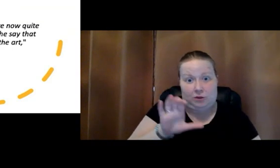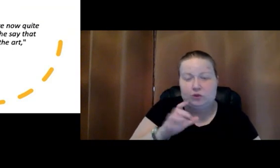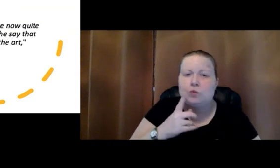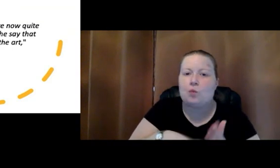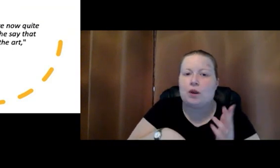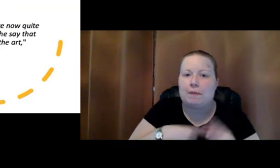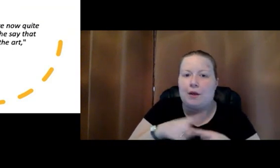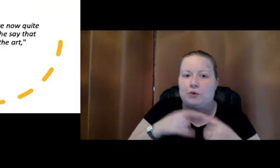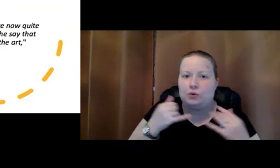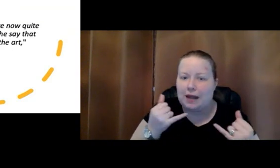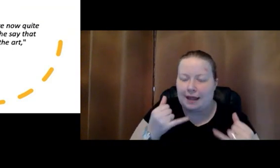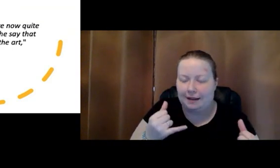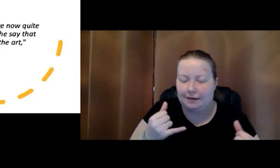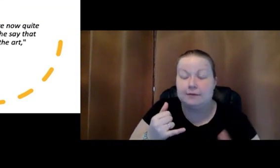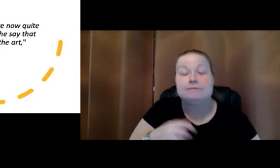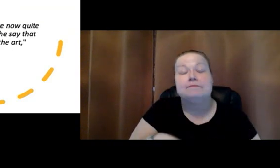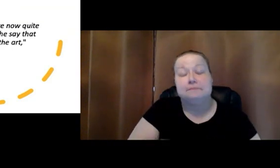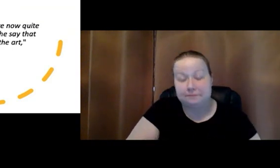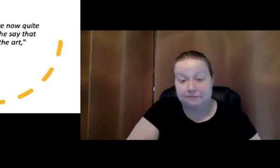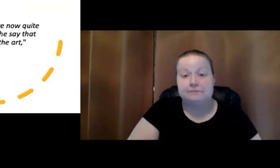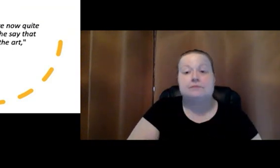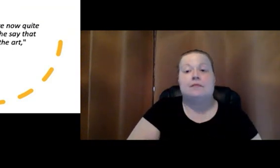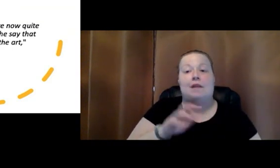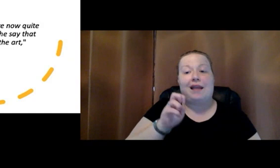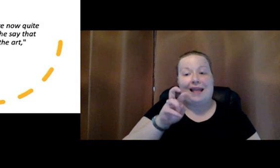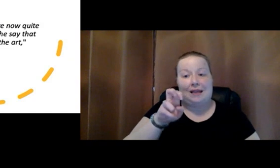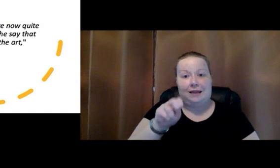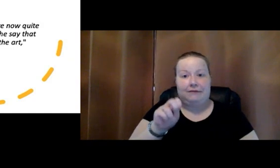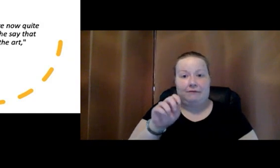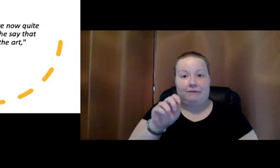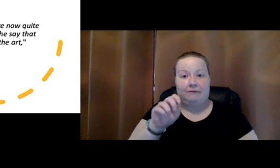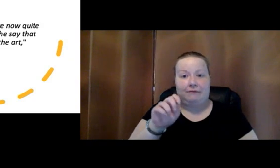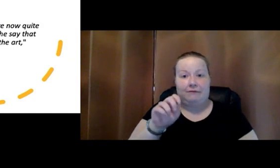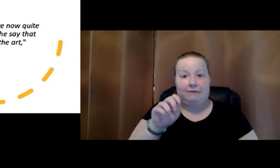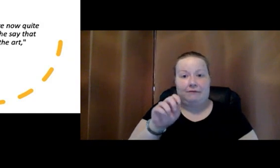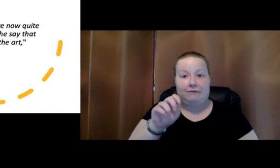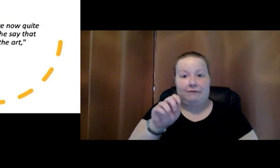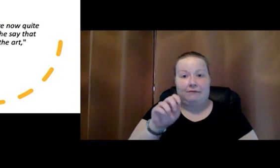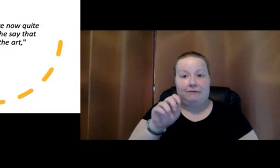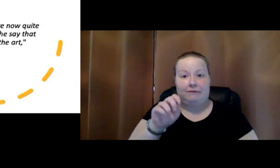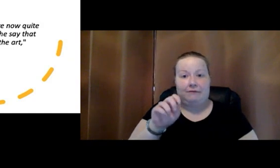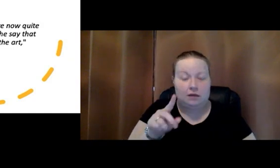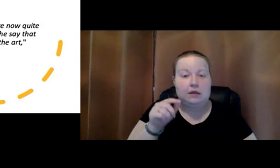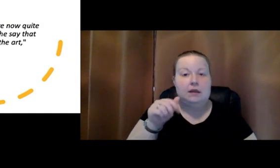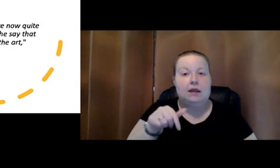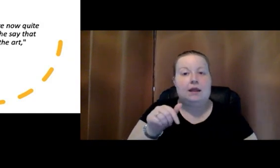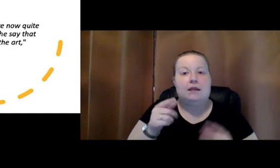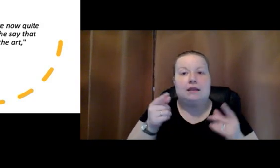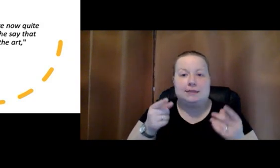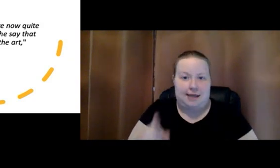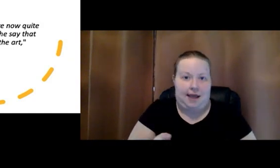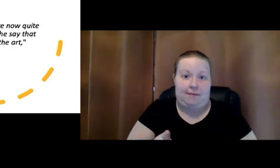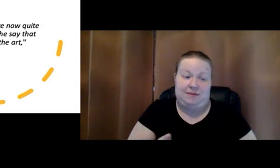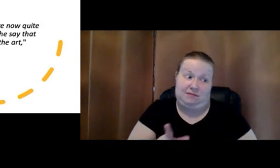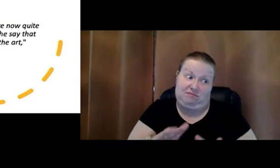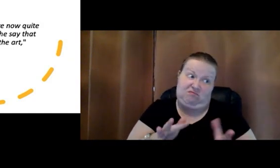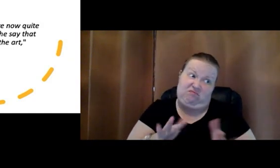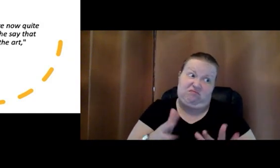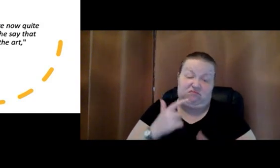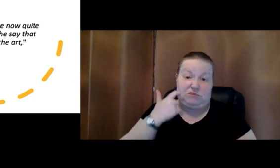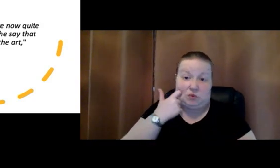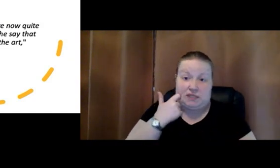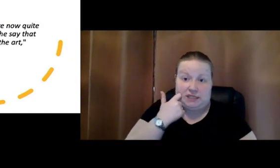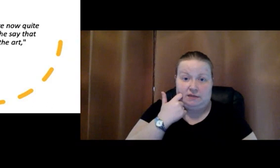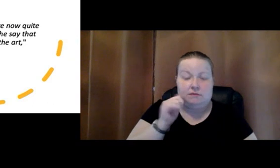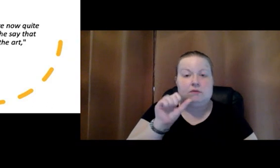Well, it turns out that even at places like the Department of Defense, this happens still relatively recently. So in the